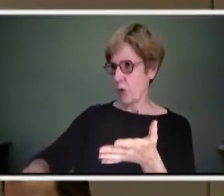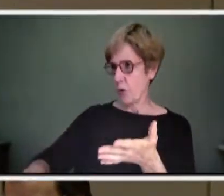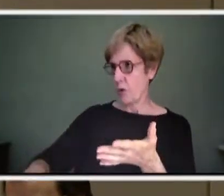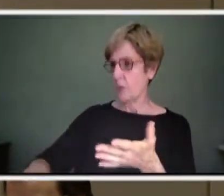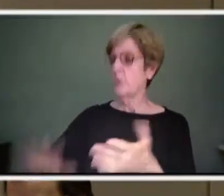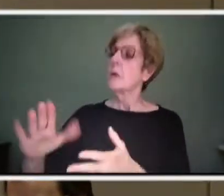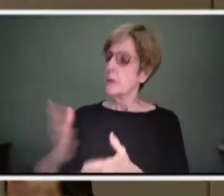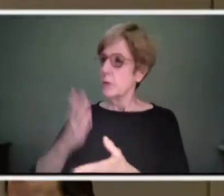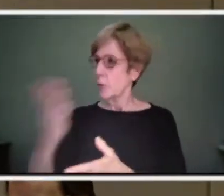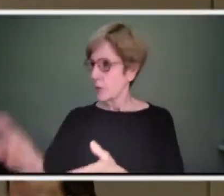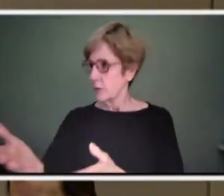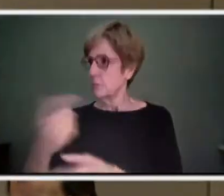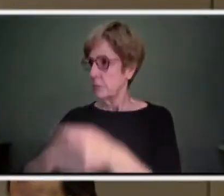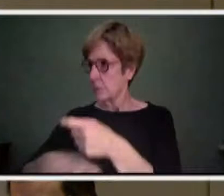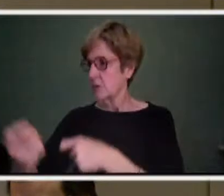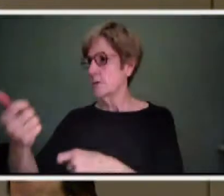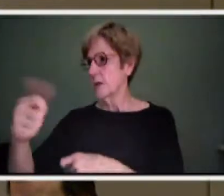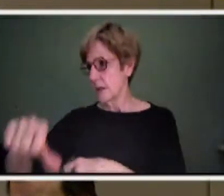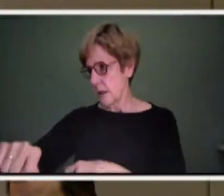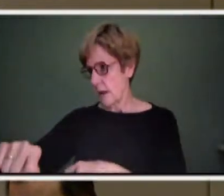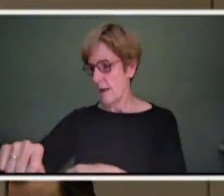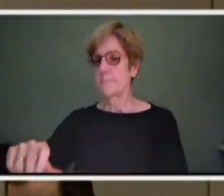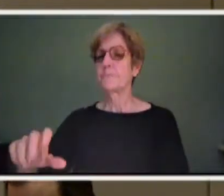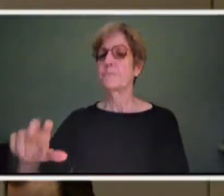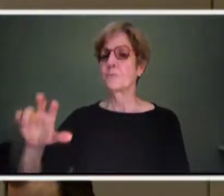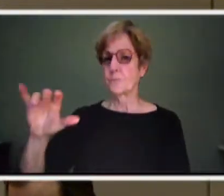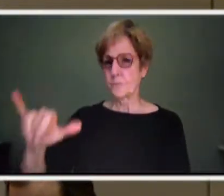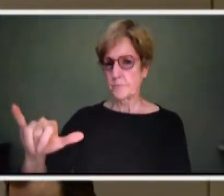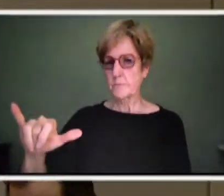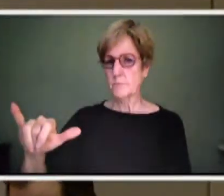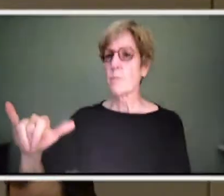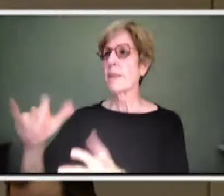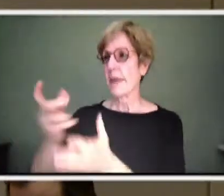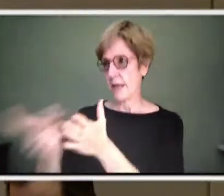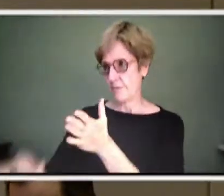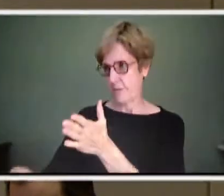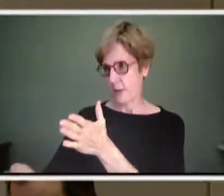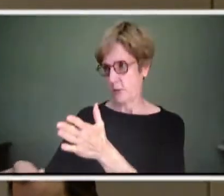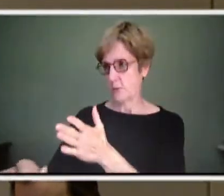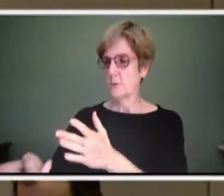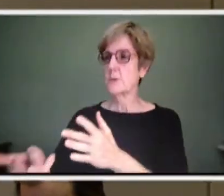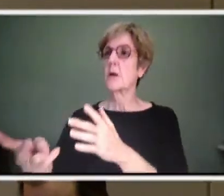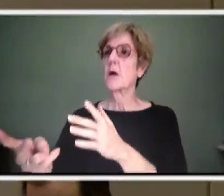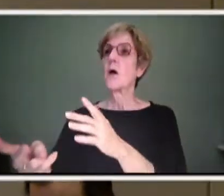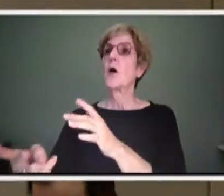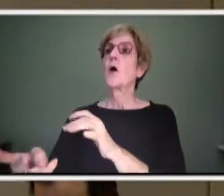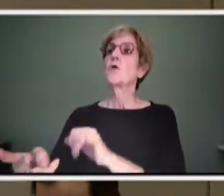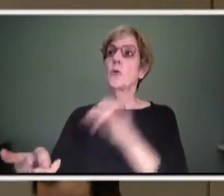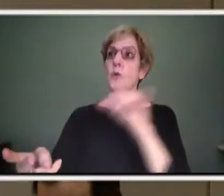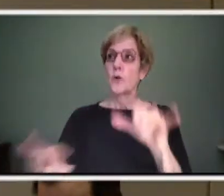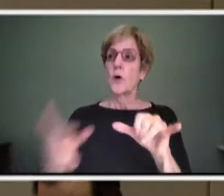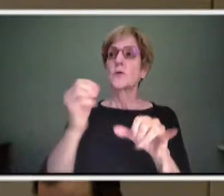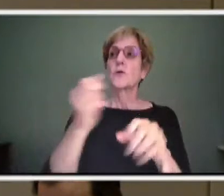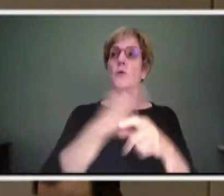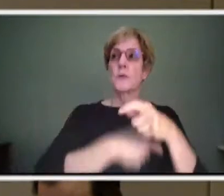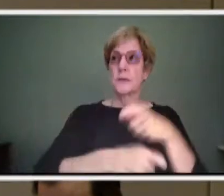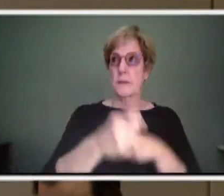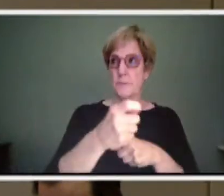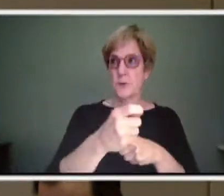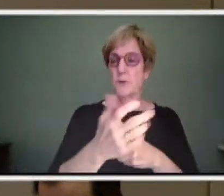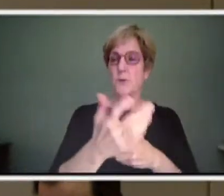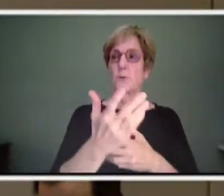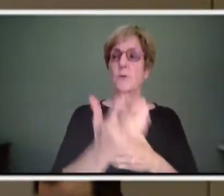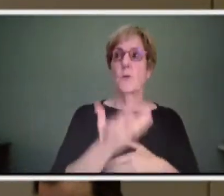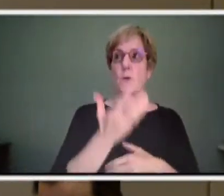motion to deny and that fails, then I believe you could also do a substitute motion before the